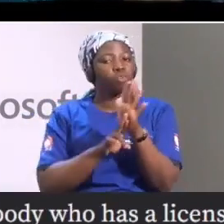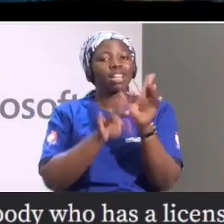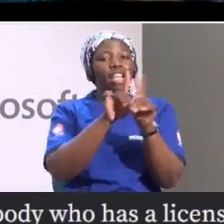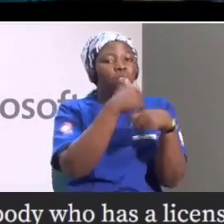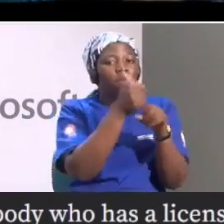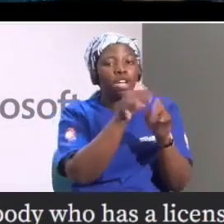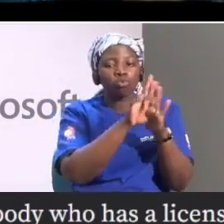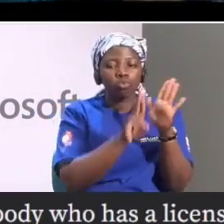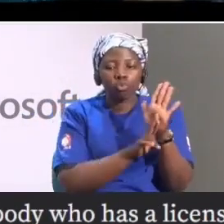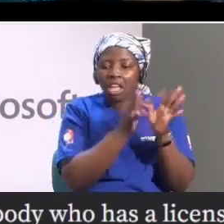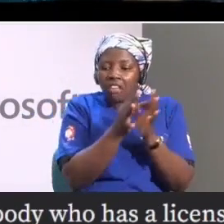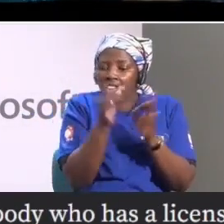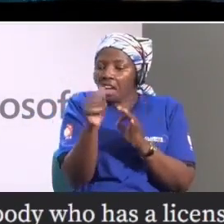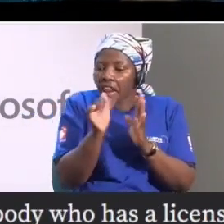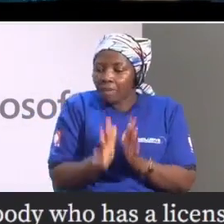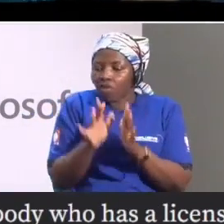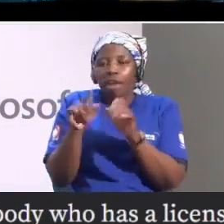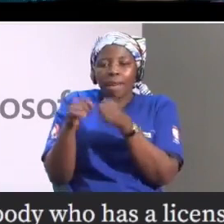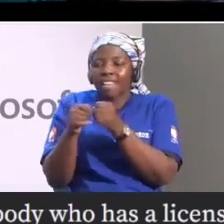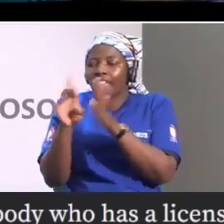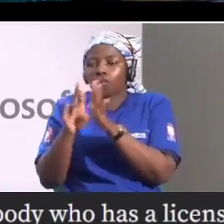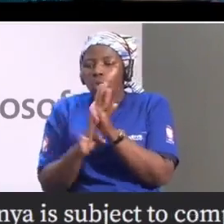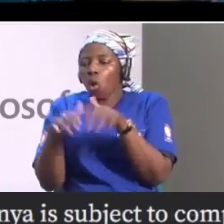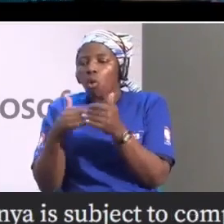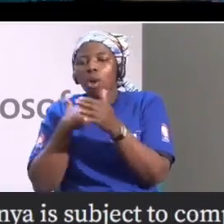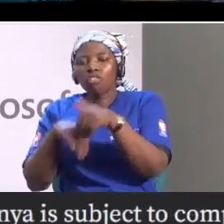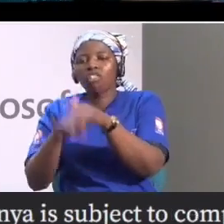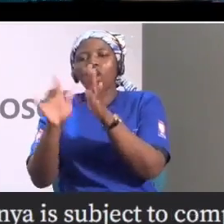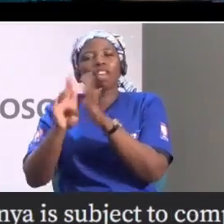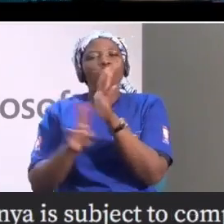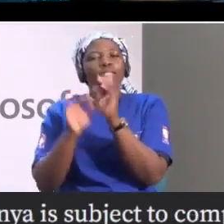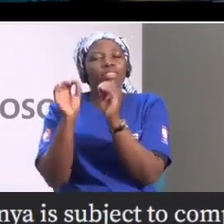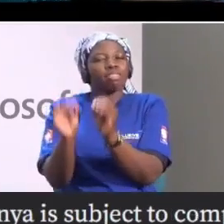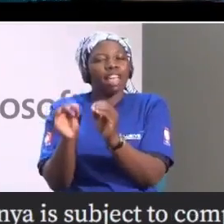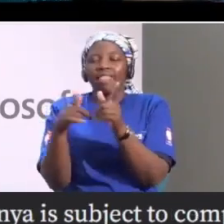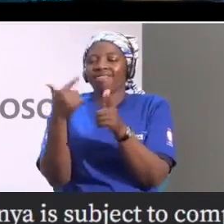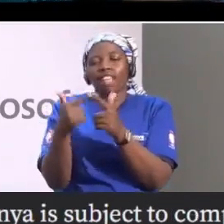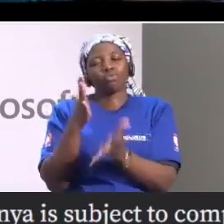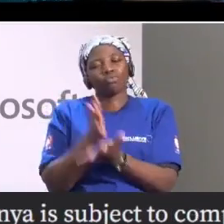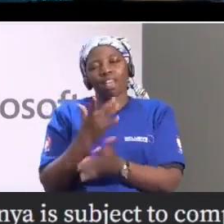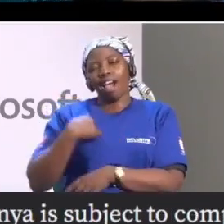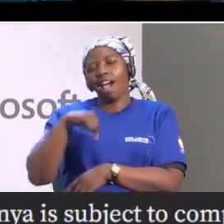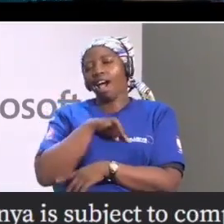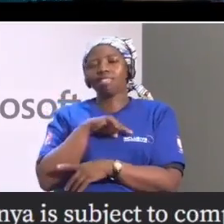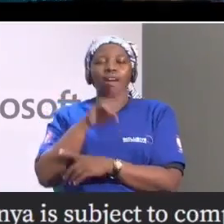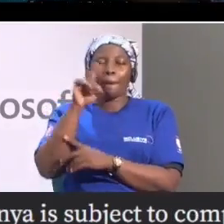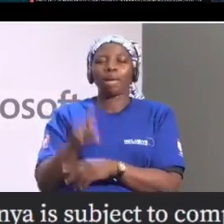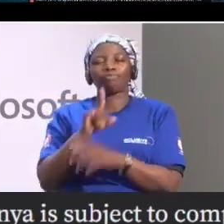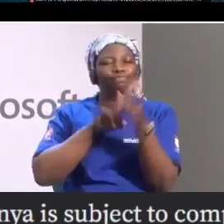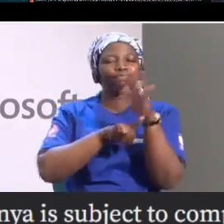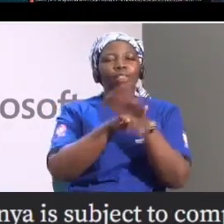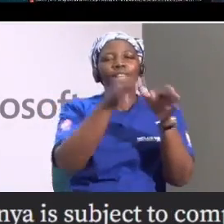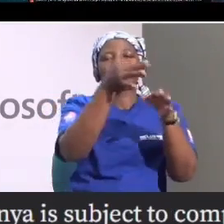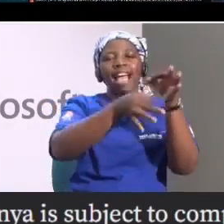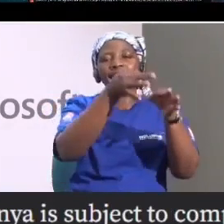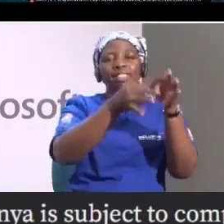to comply or show signs that they want to play out of this rule, then of course we'll approach the justice system to